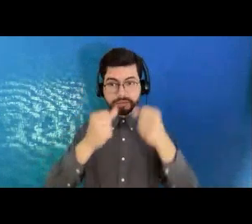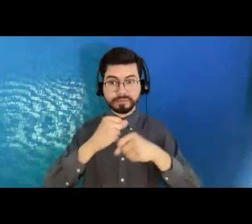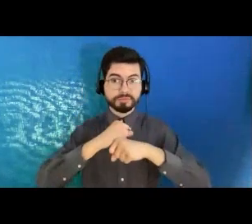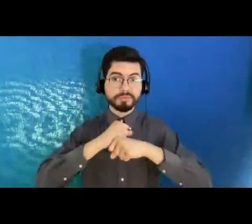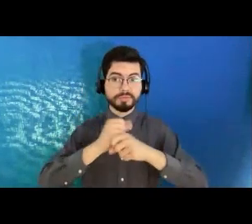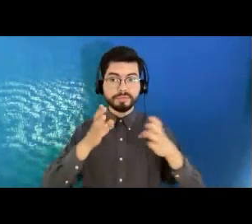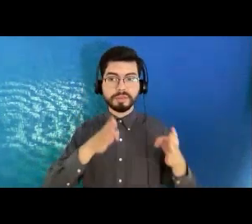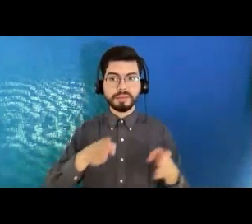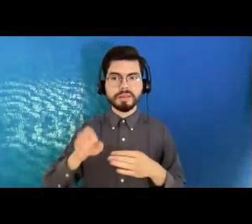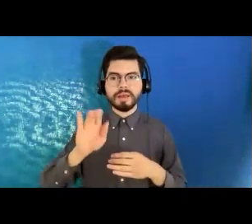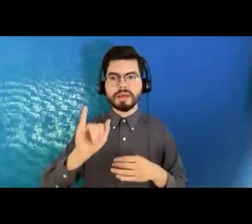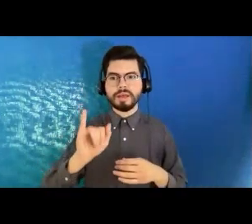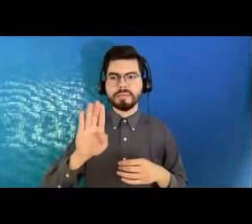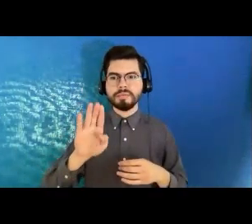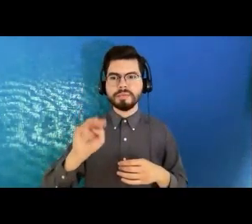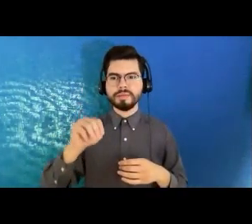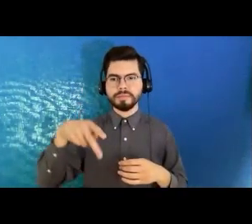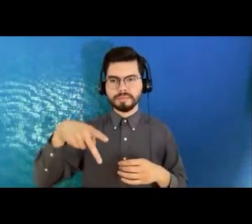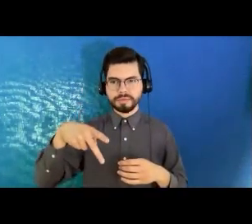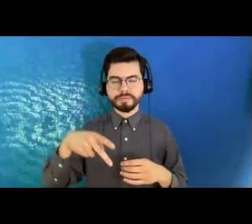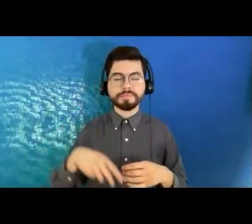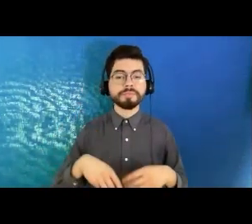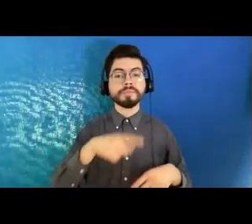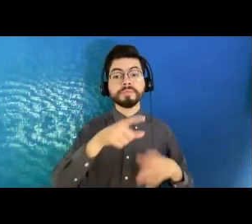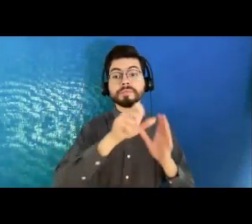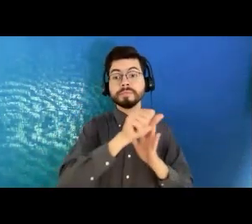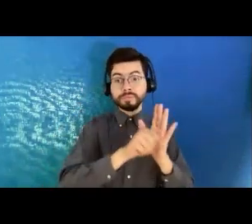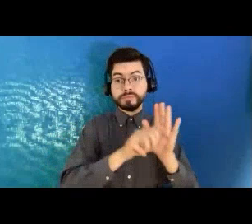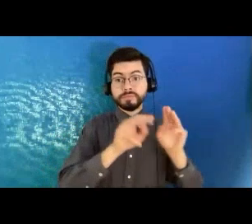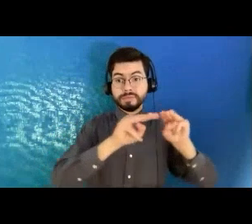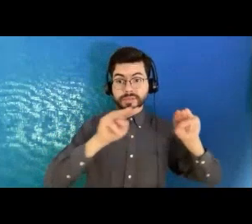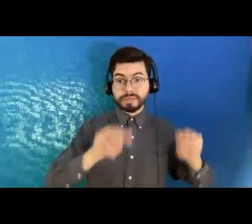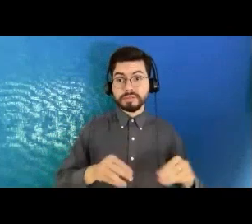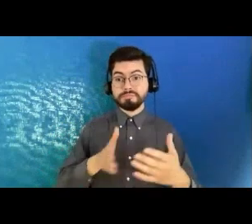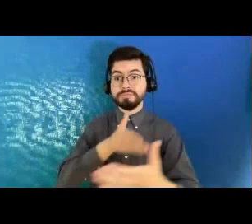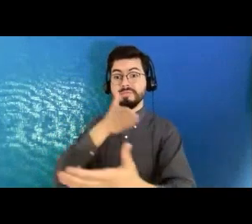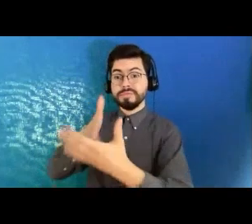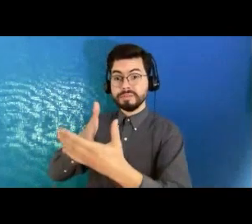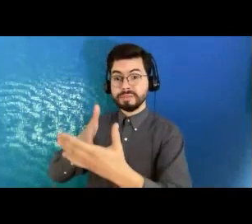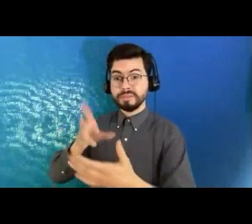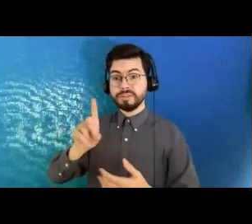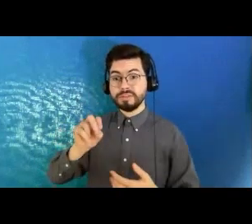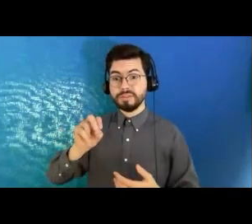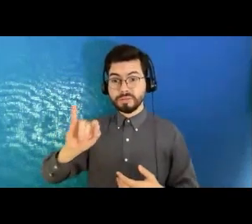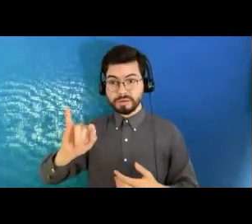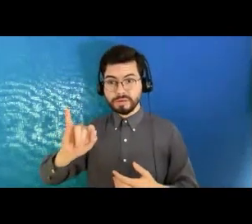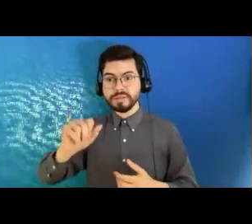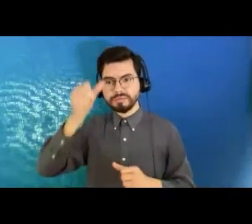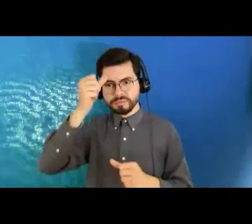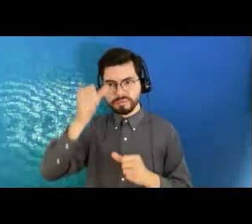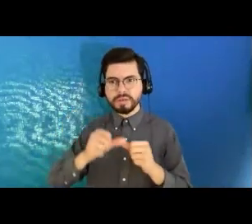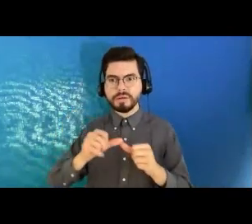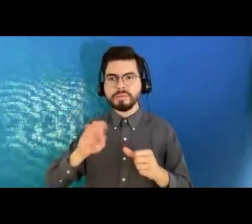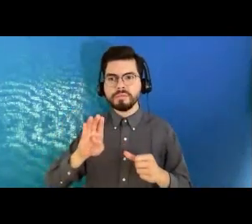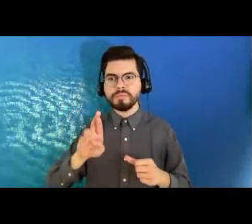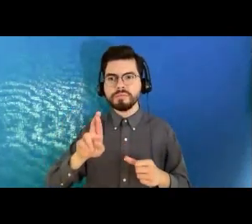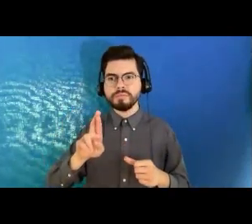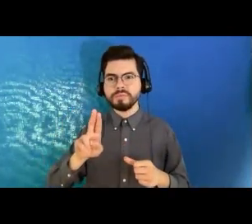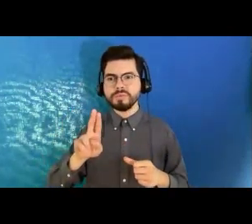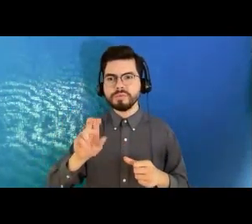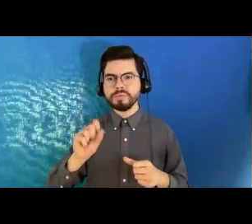Department of the Interior from the state of Montana about bison and about brucellosis transmission from bison to cattle in the